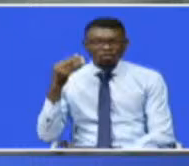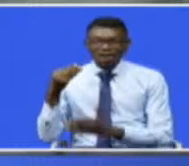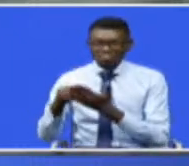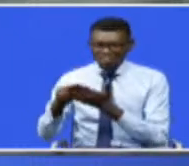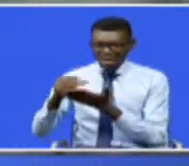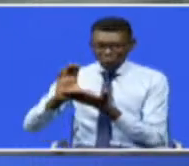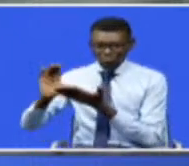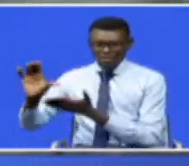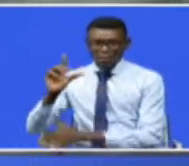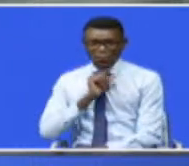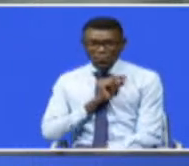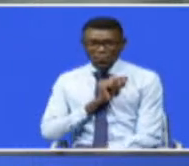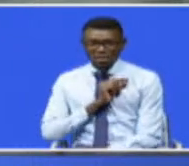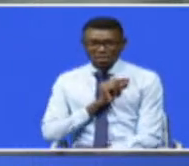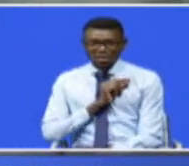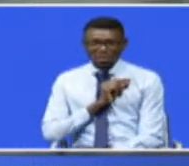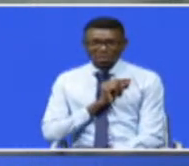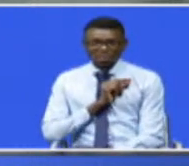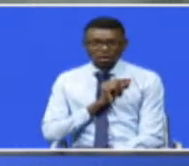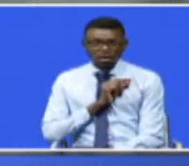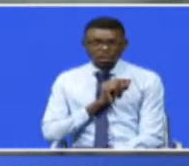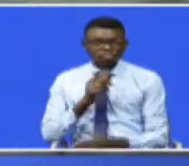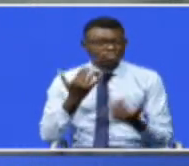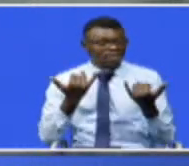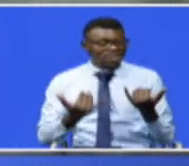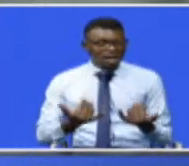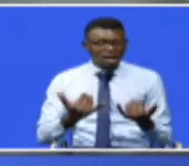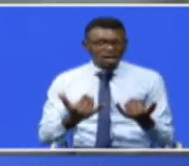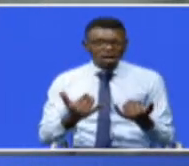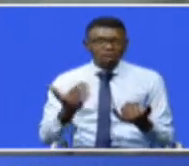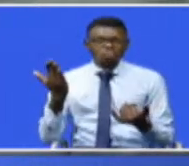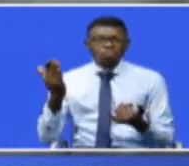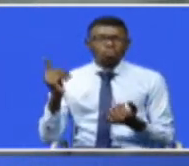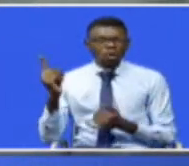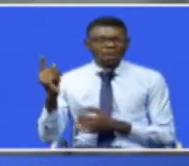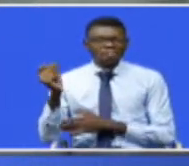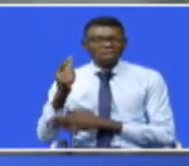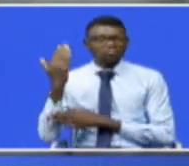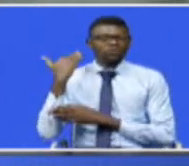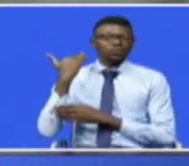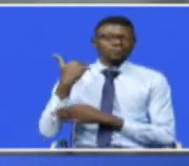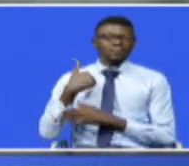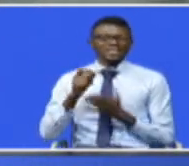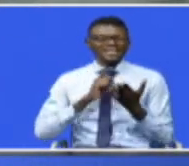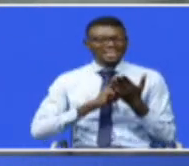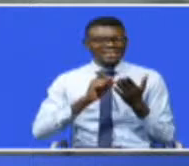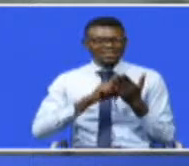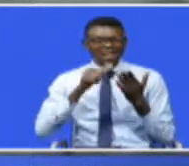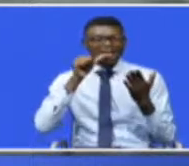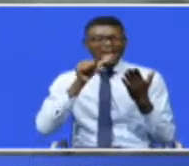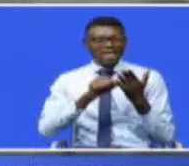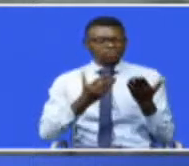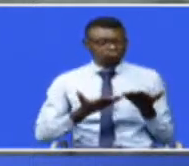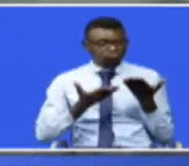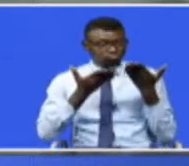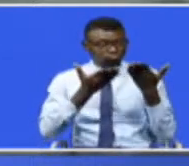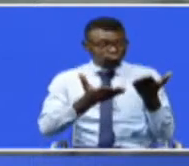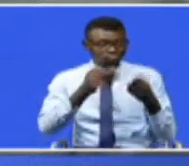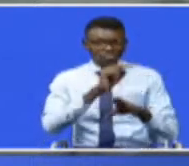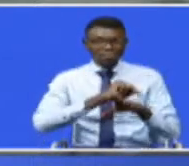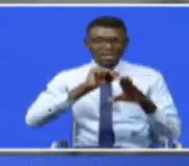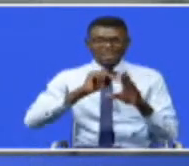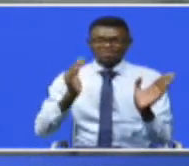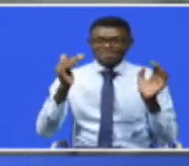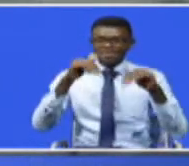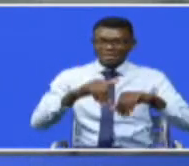already appropriated. And to that effect, over 1 month ago, I have written to you, to the National Assembly, to